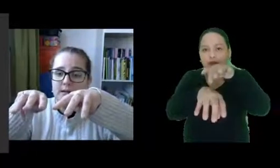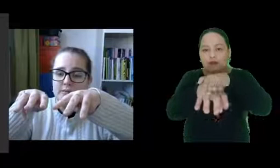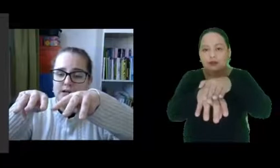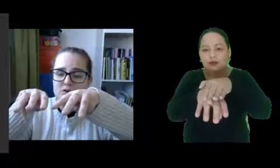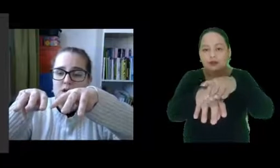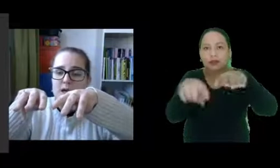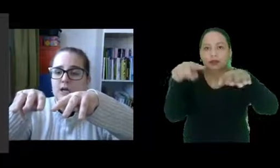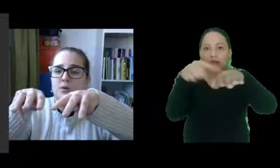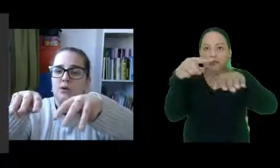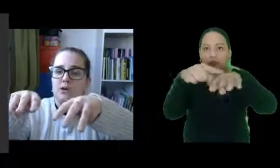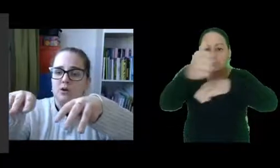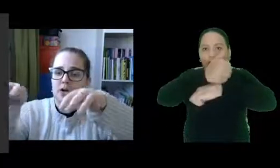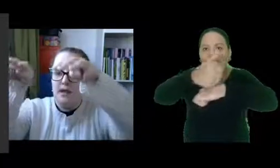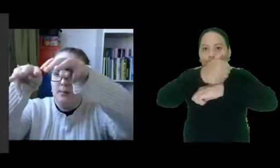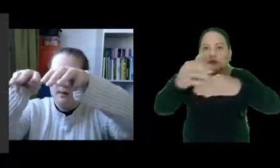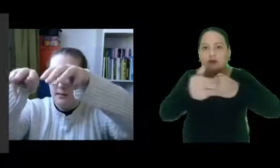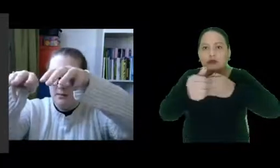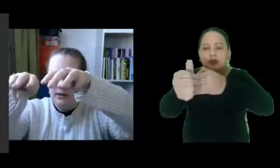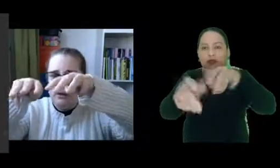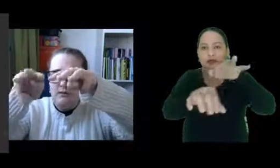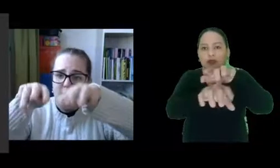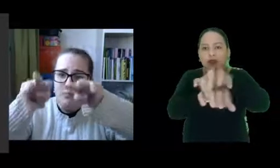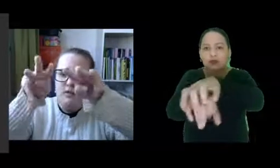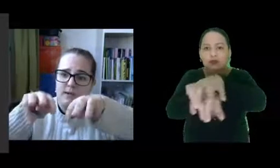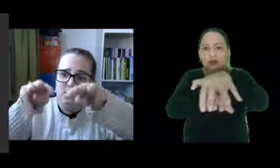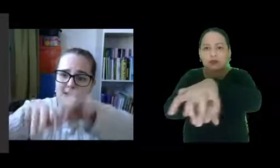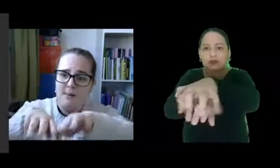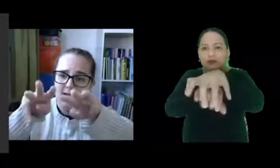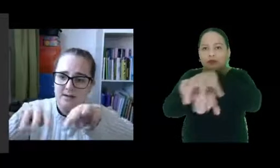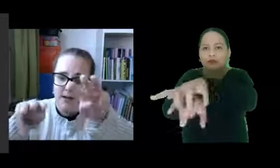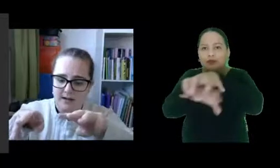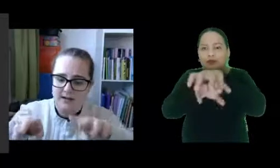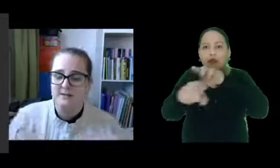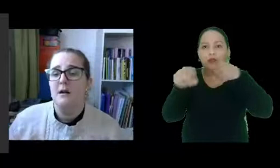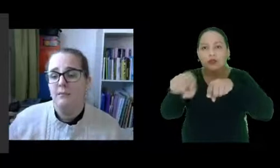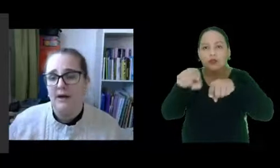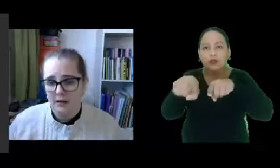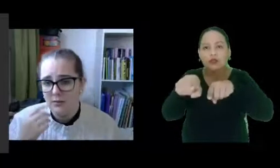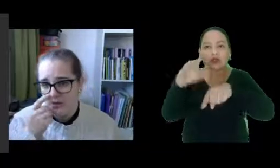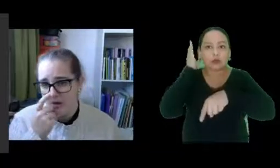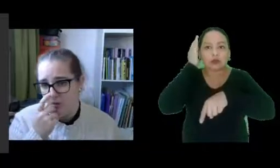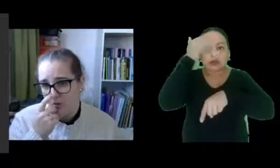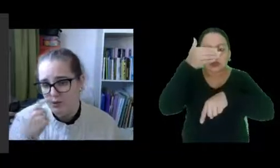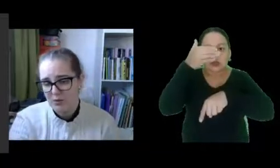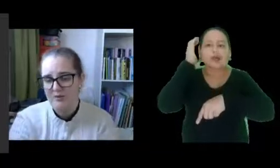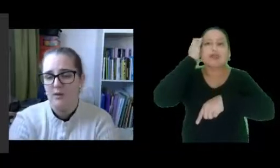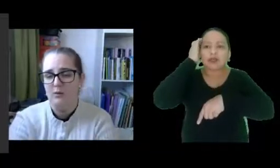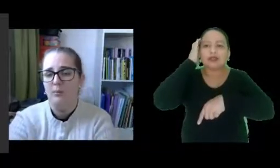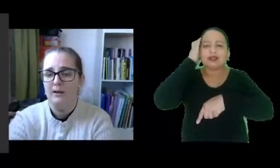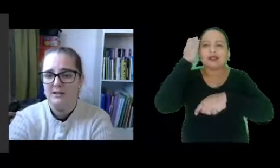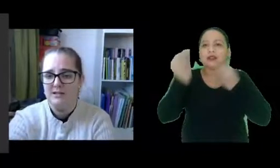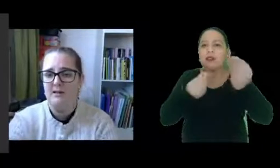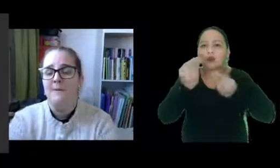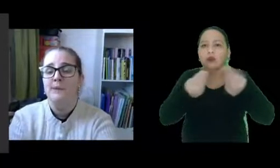the guide would put this on top and it would imitate the Perkins machine movement to make sure the